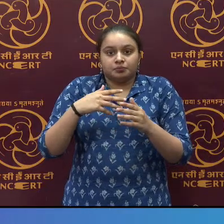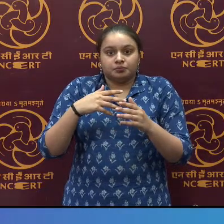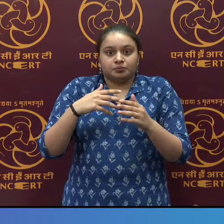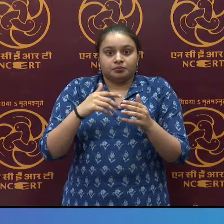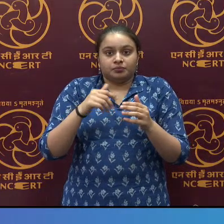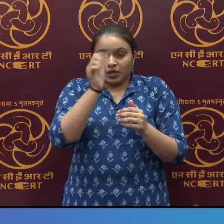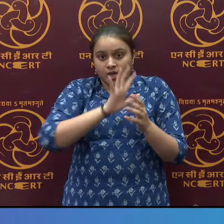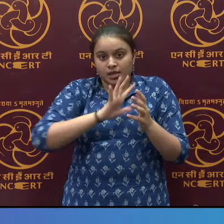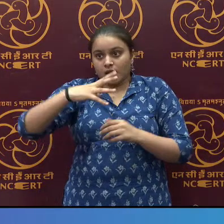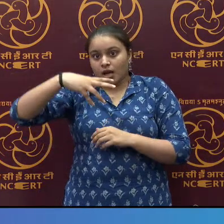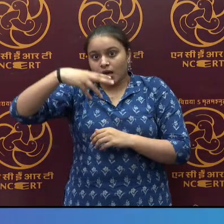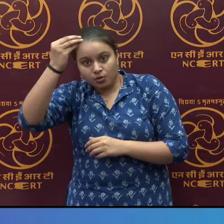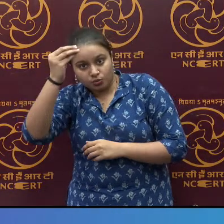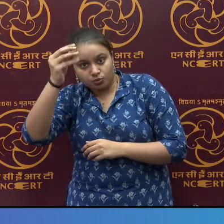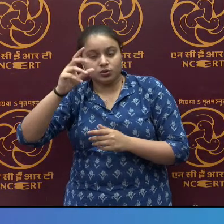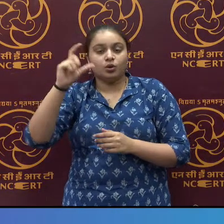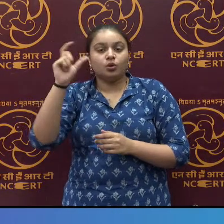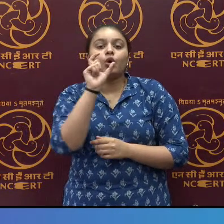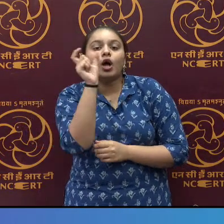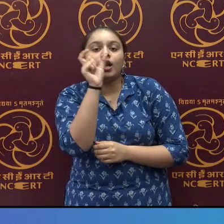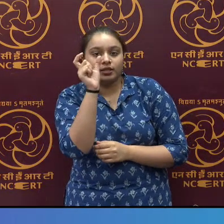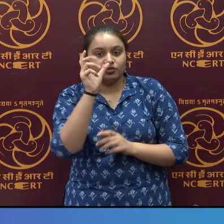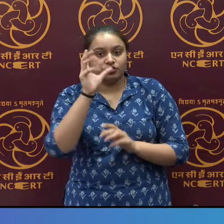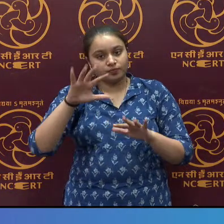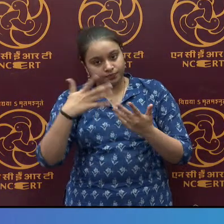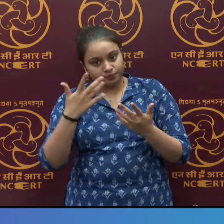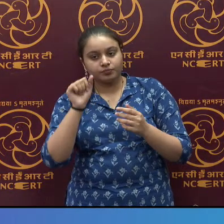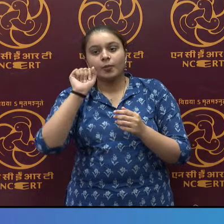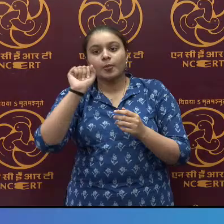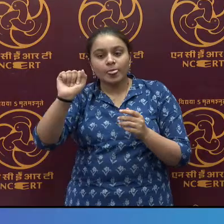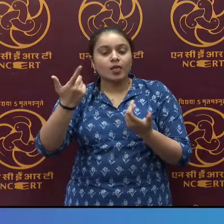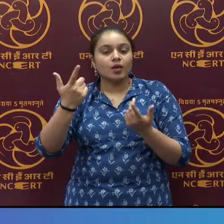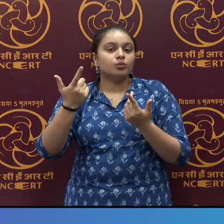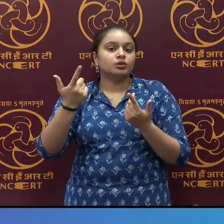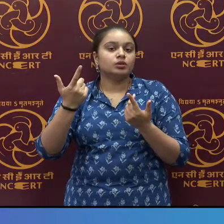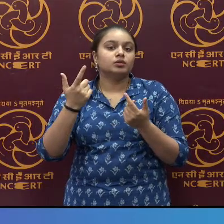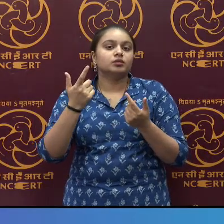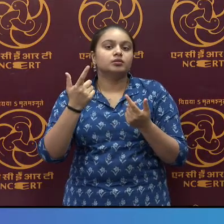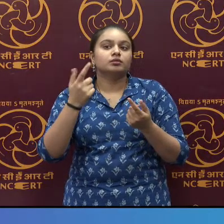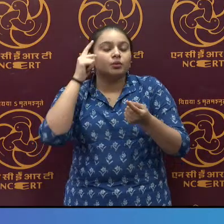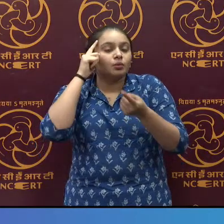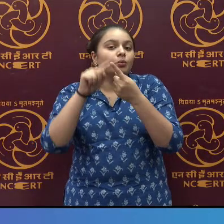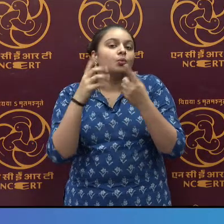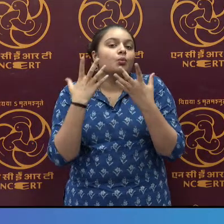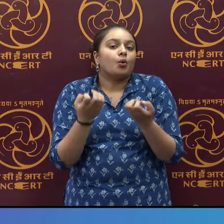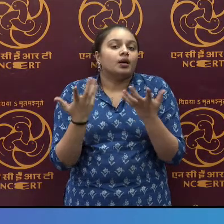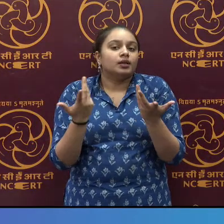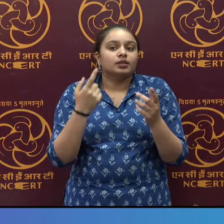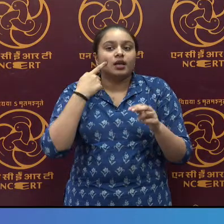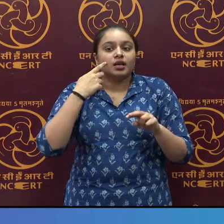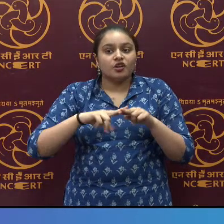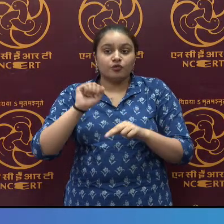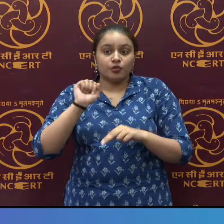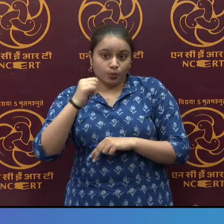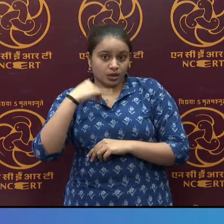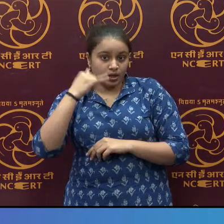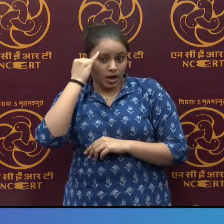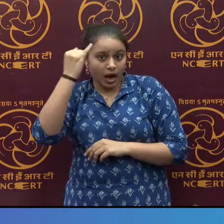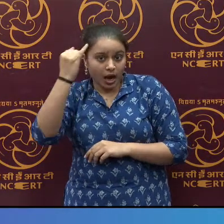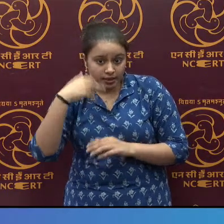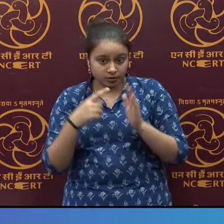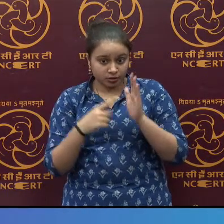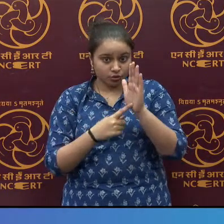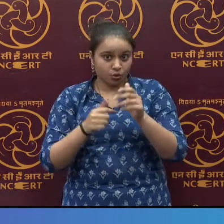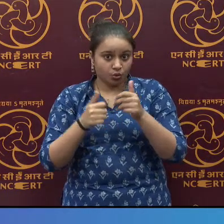in colleges, they ask you for a statement of purpose. So, if you are not able to present your ideas well,